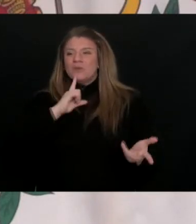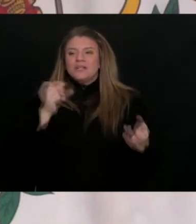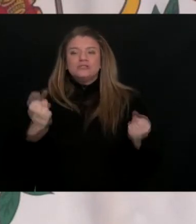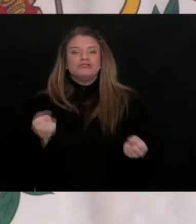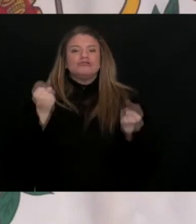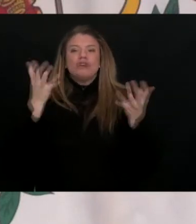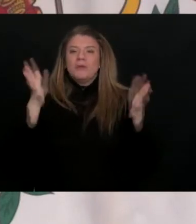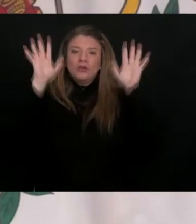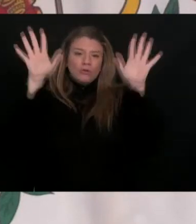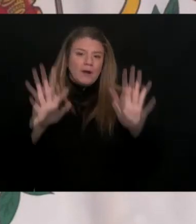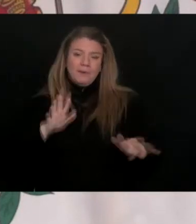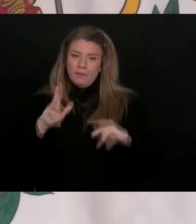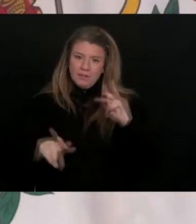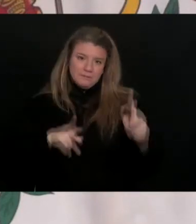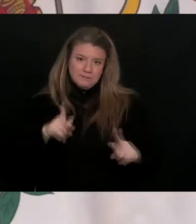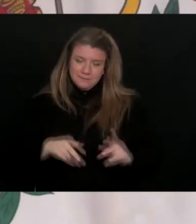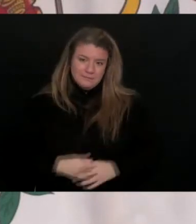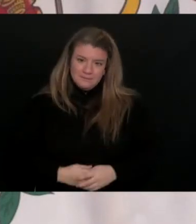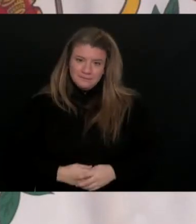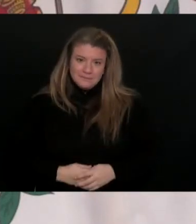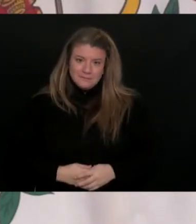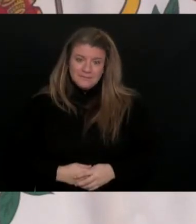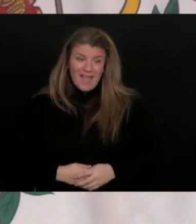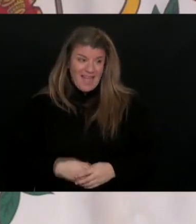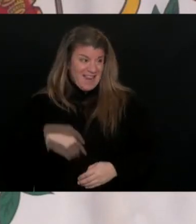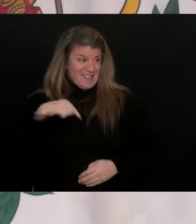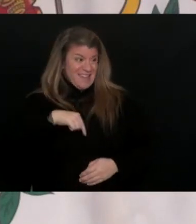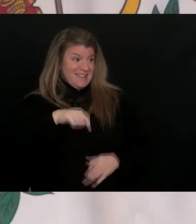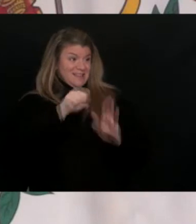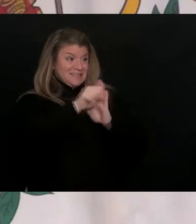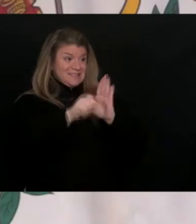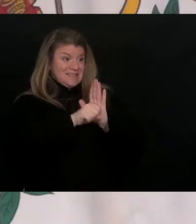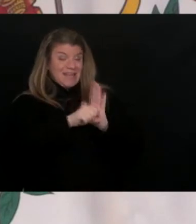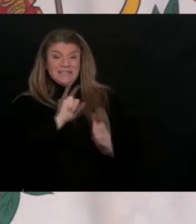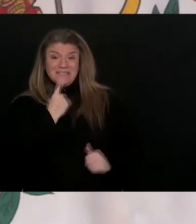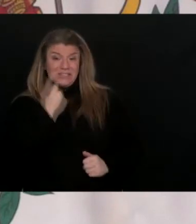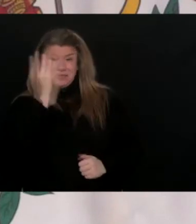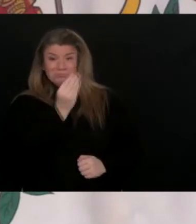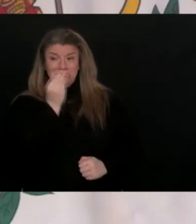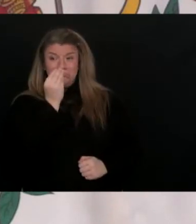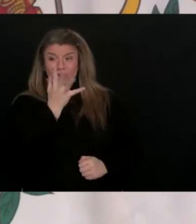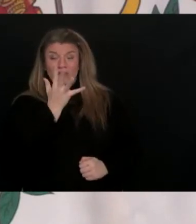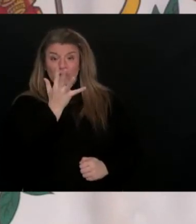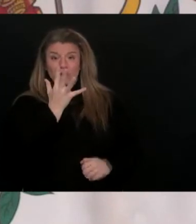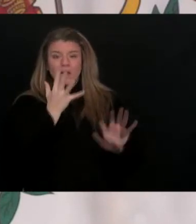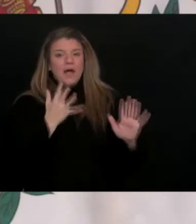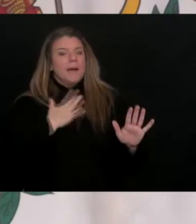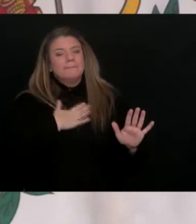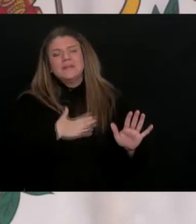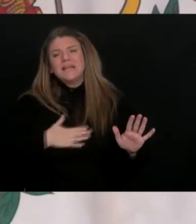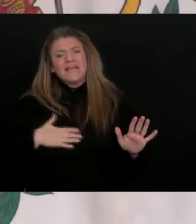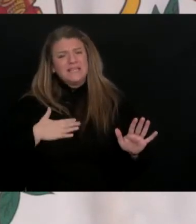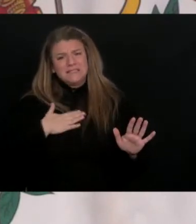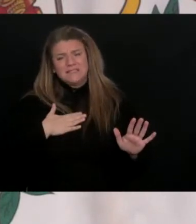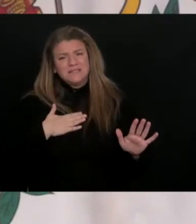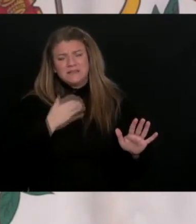times. This state abounds in beauty beyond belief. Please, please,